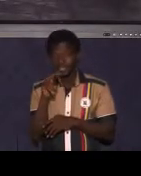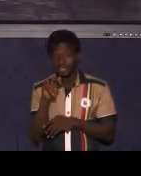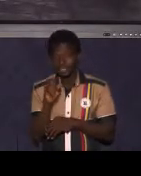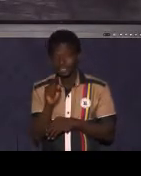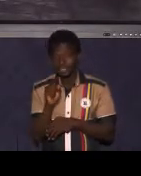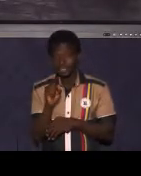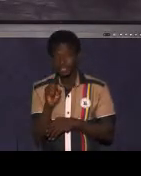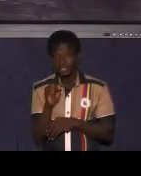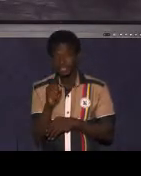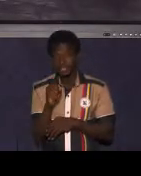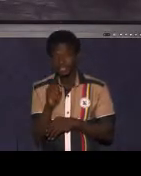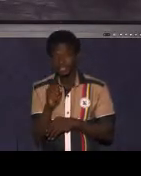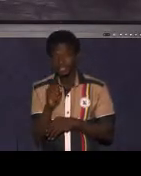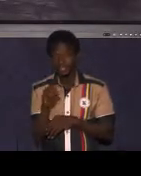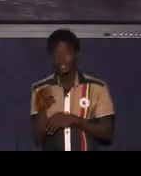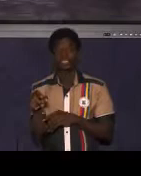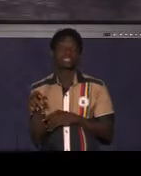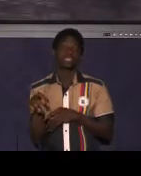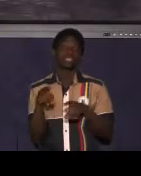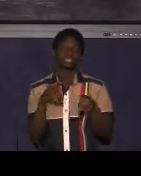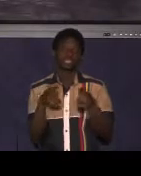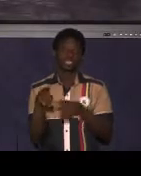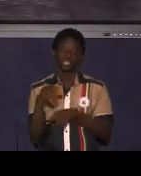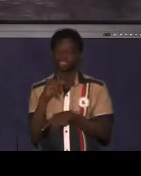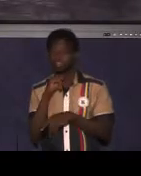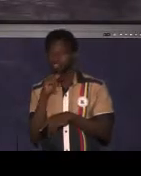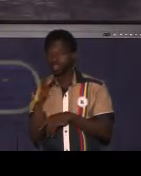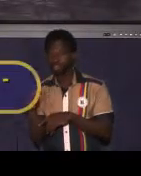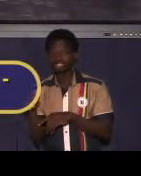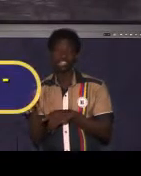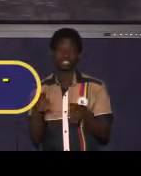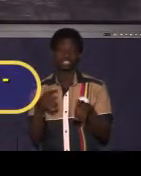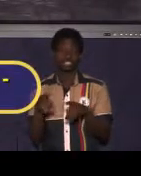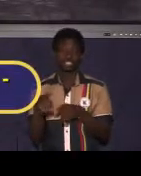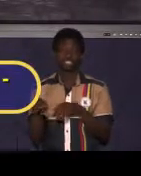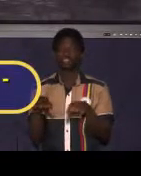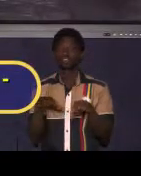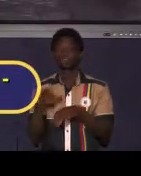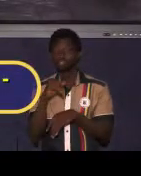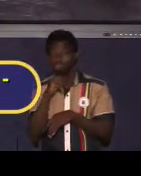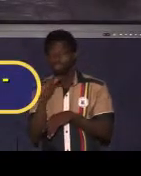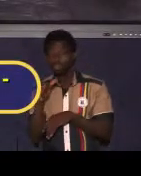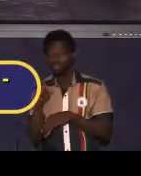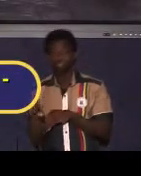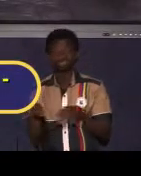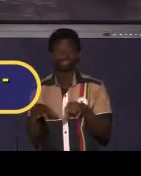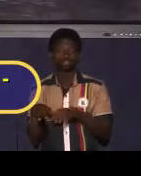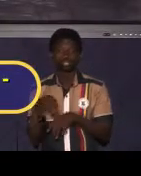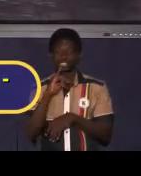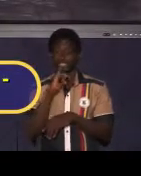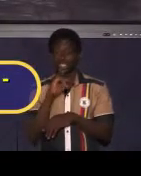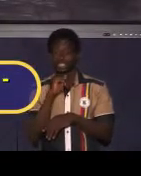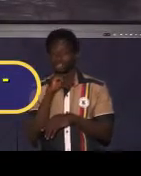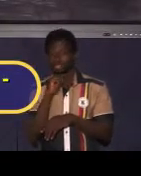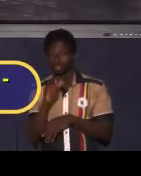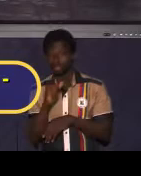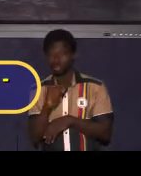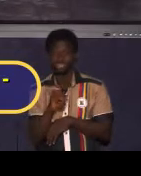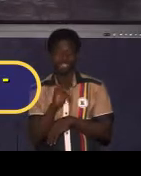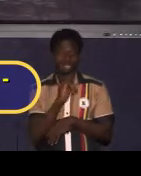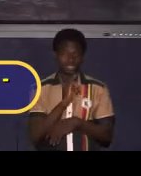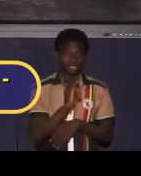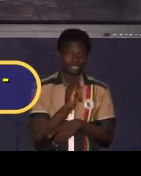forget the tenses. Didn't, did. Does not, does.